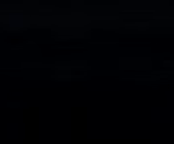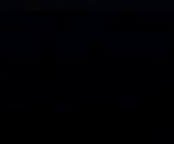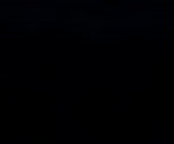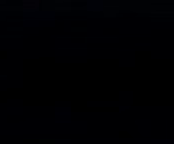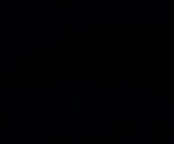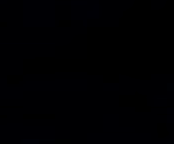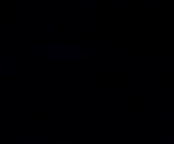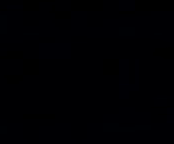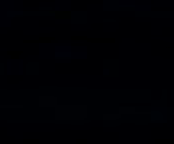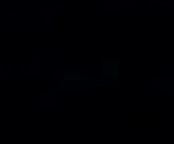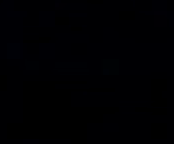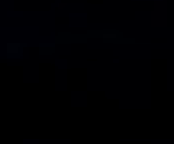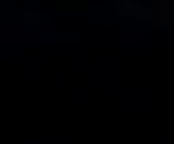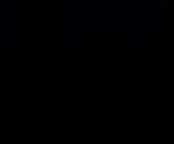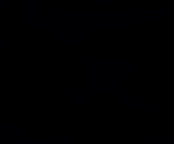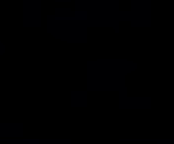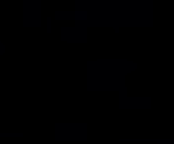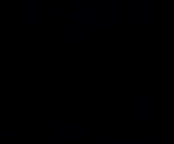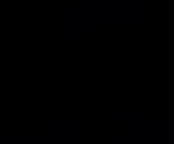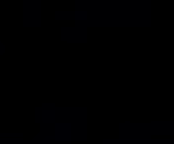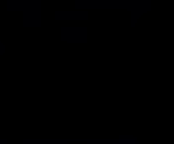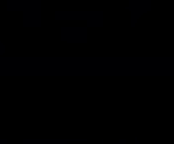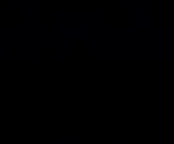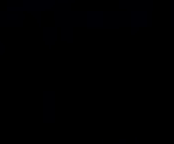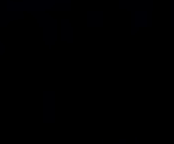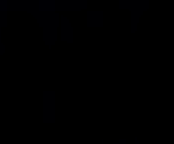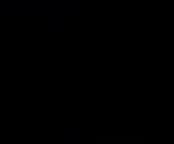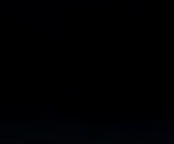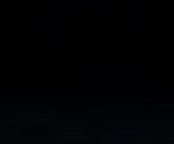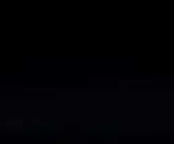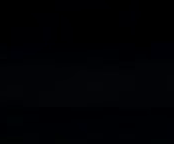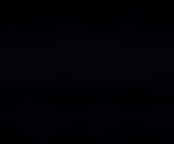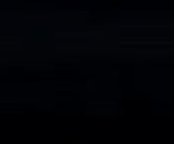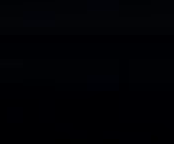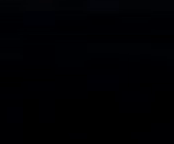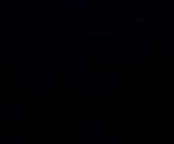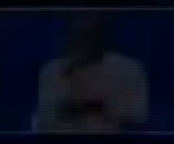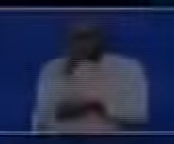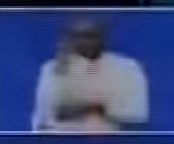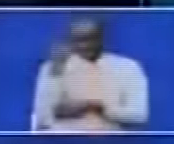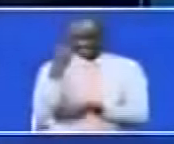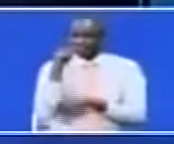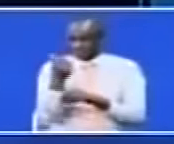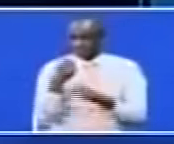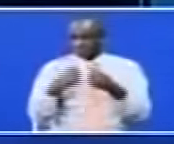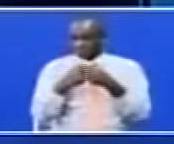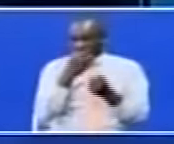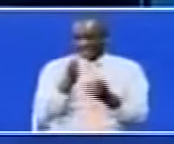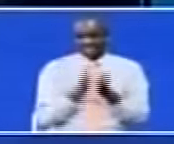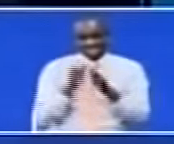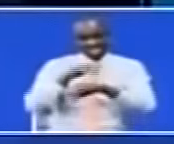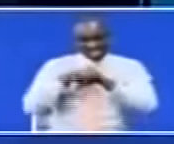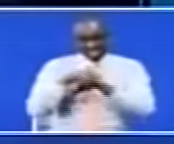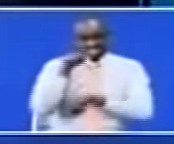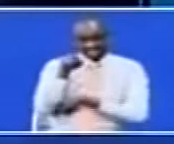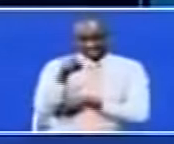victors. Tottenham will be taking West Ham, a side that has also been very impressive in the bottom in the past few matches in the English